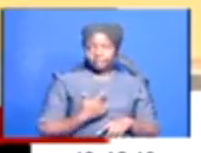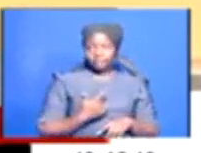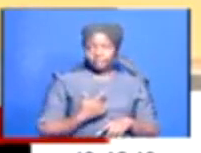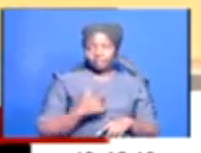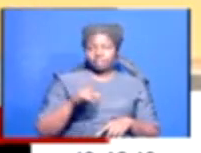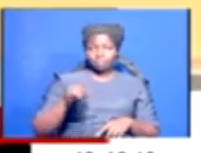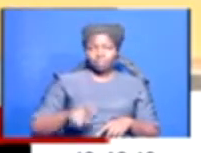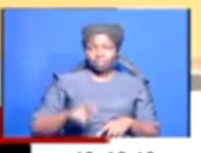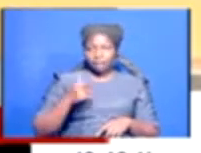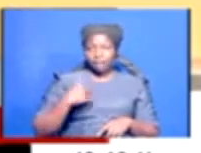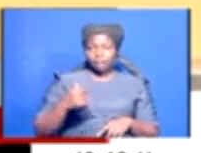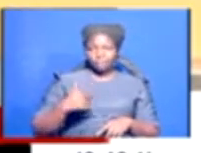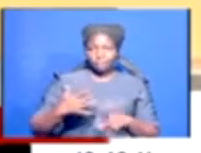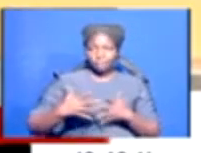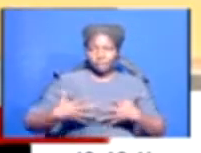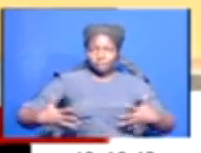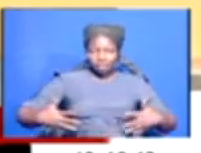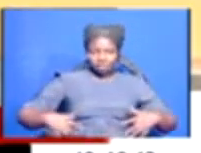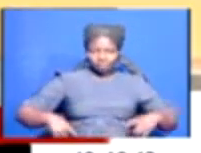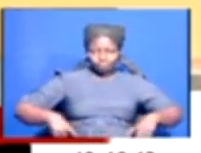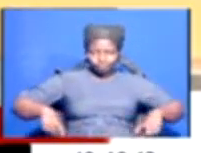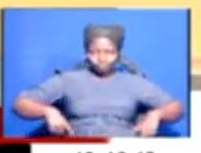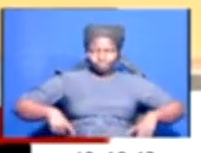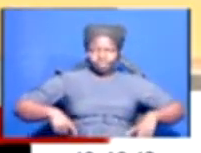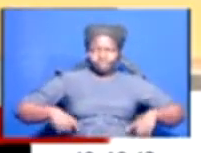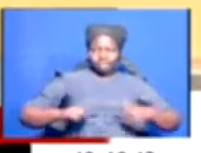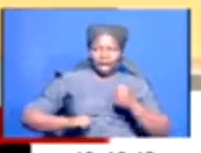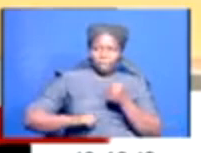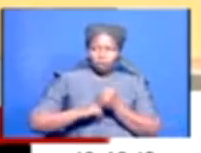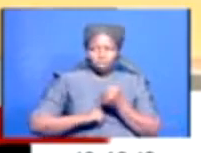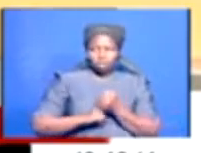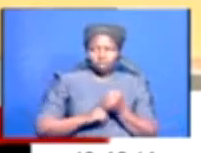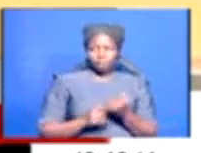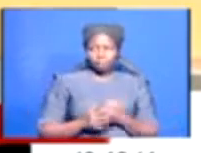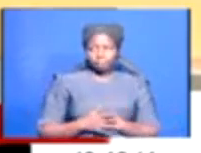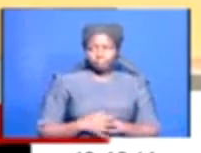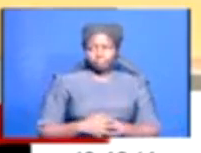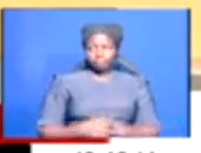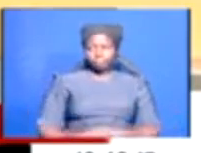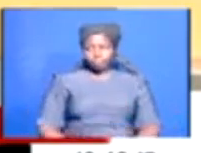Have the wraps to wrap myself, yeah.